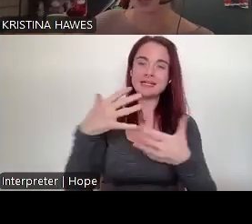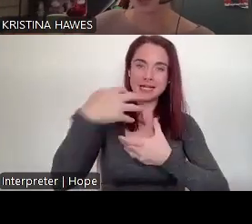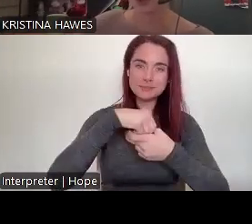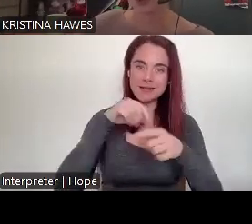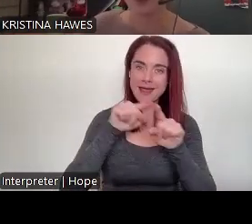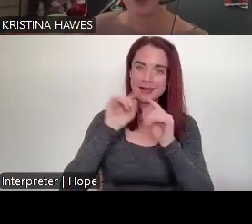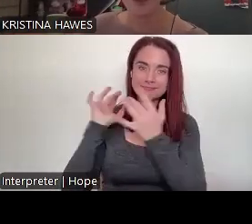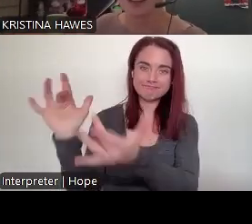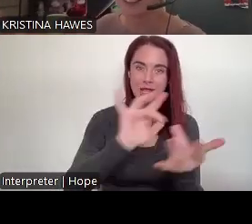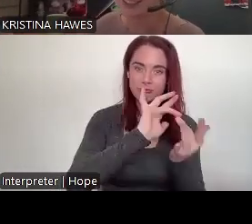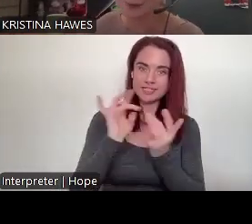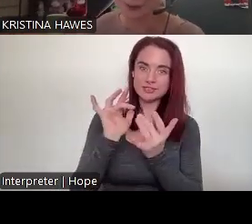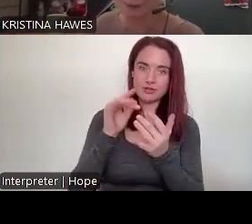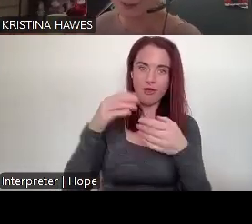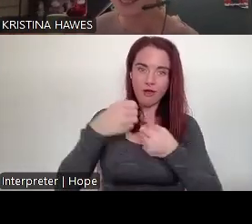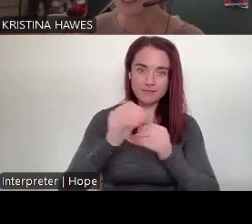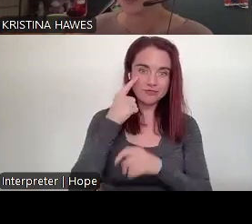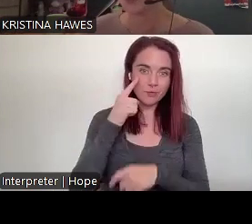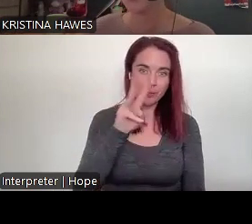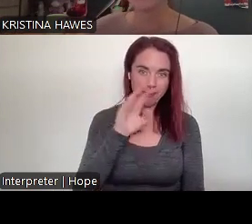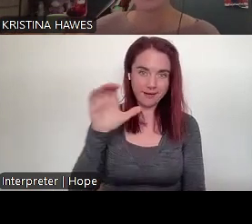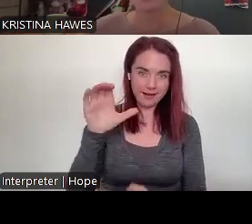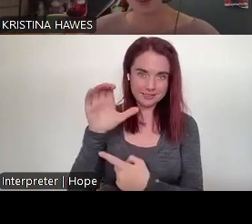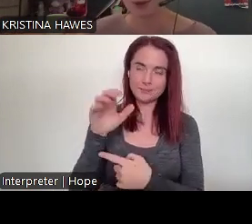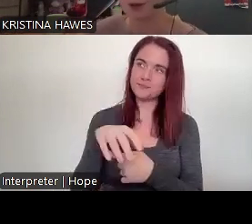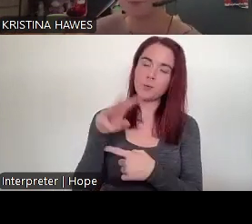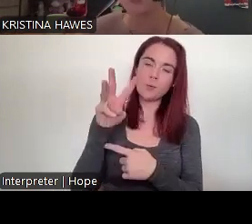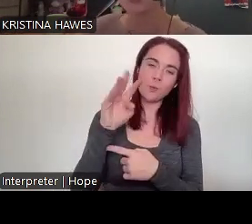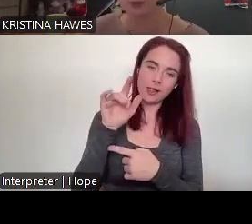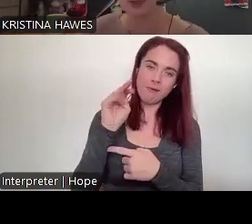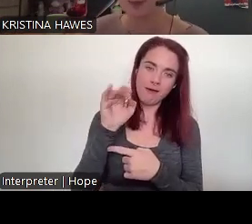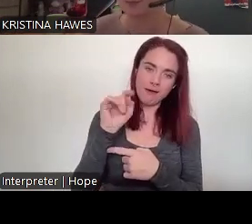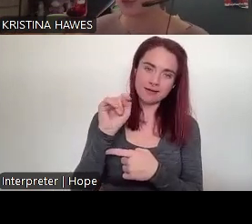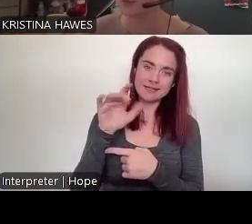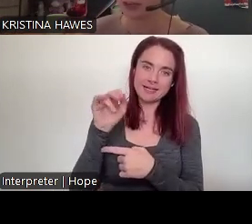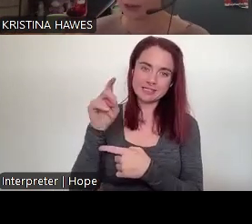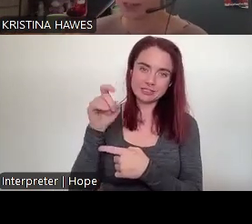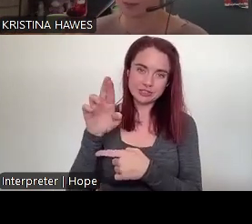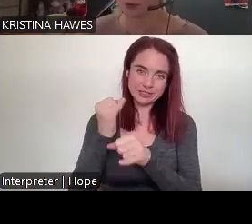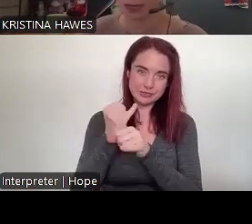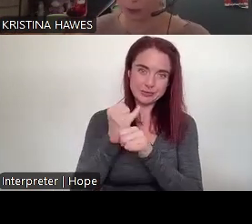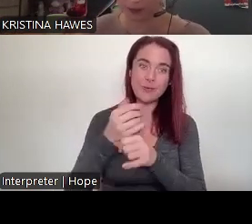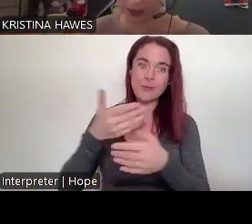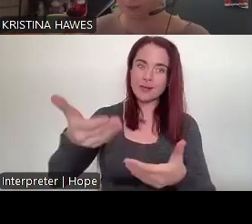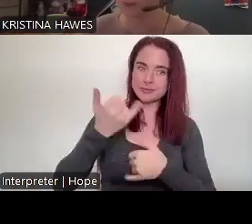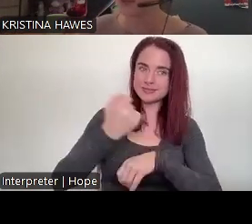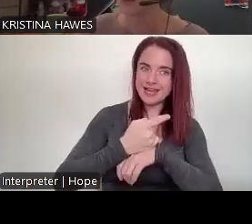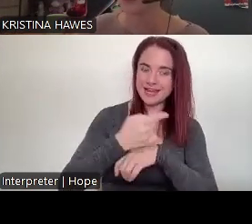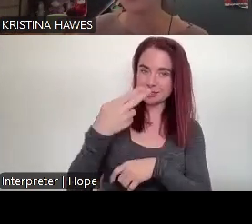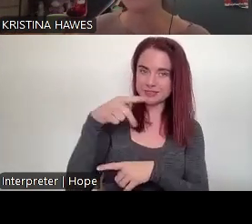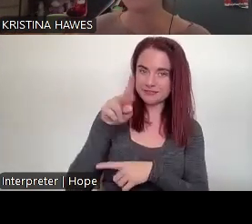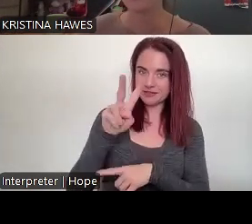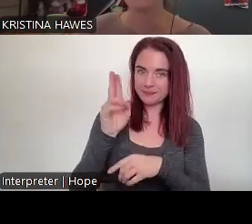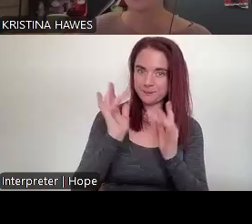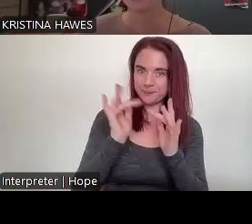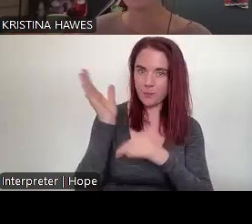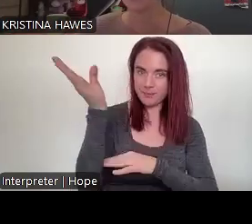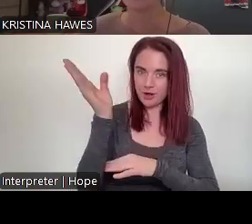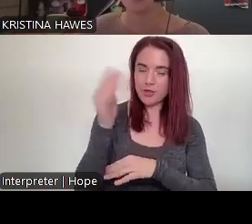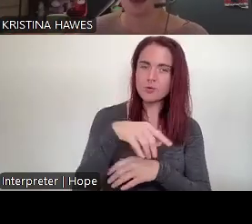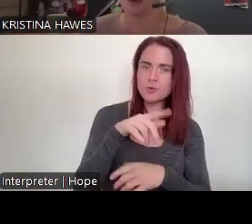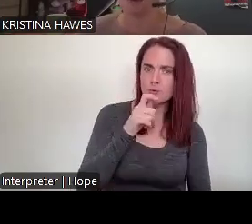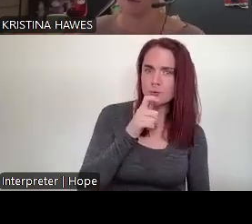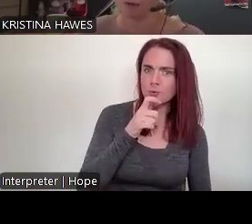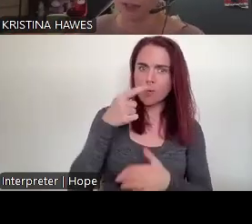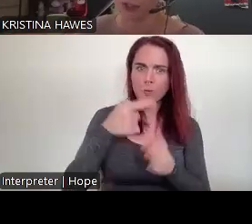Cancer Institute. And I'd like to welcome you to today's webinar, Human Papillomavirus, or HPV, the who, what, where,